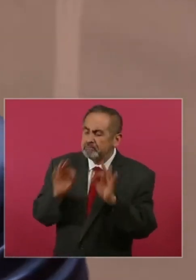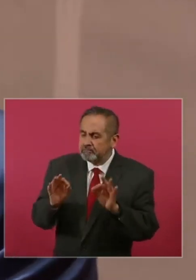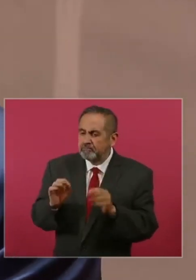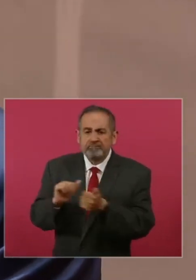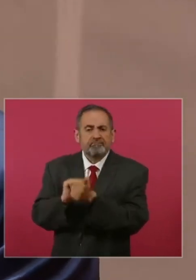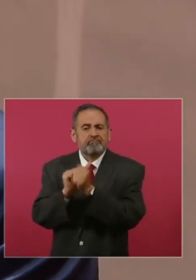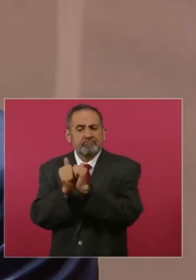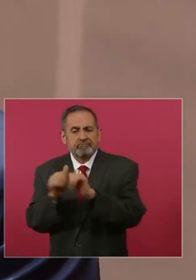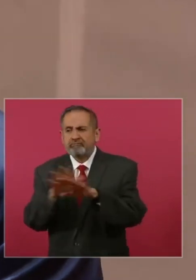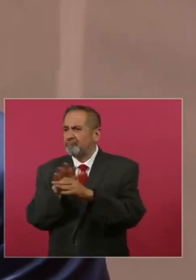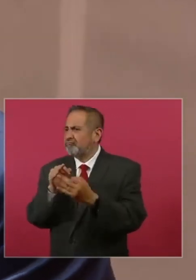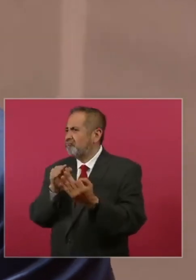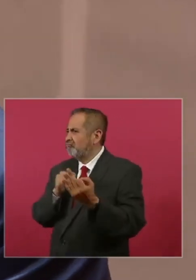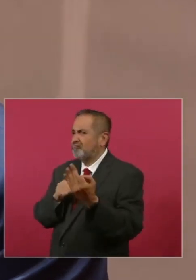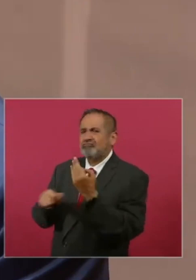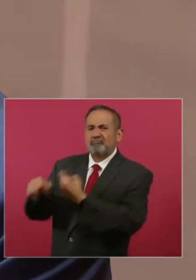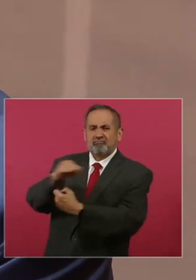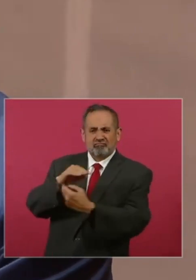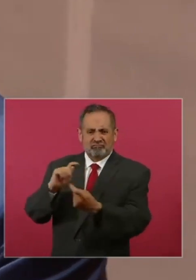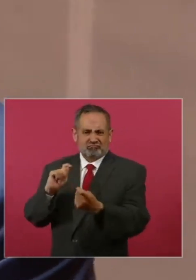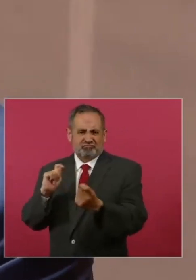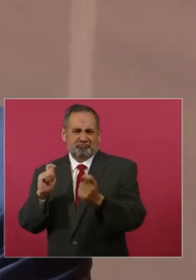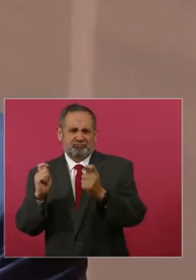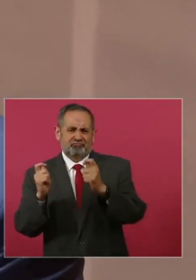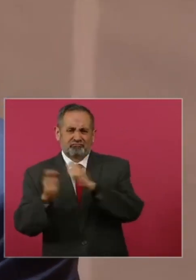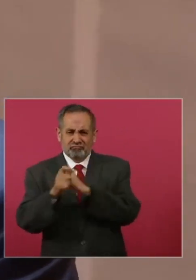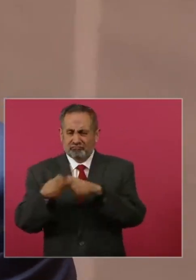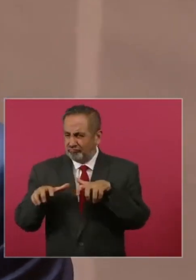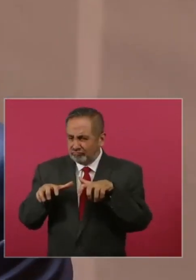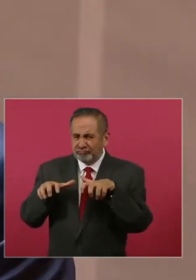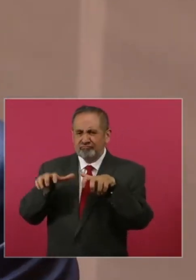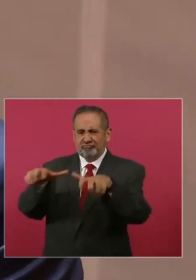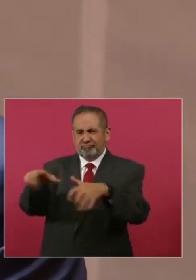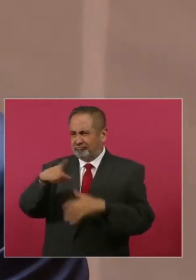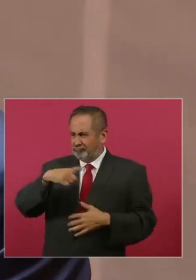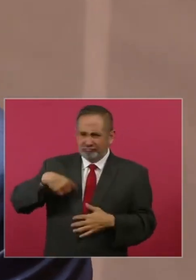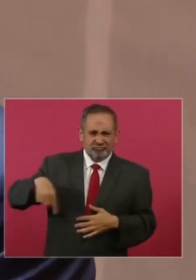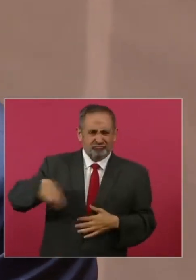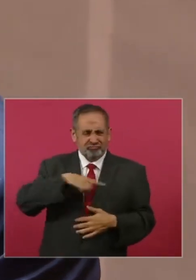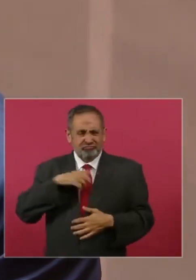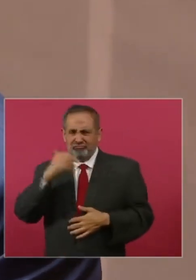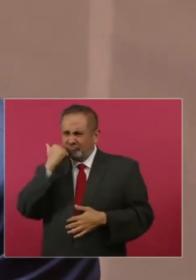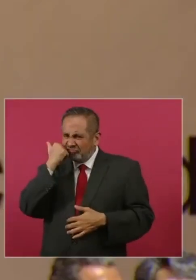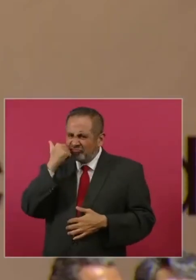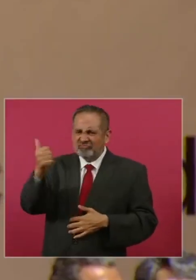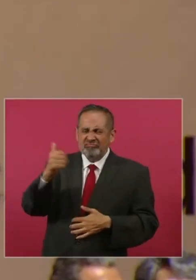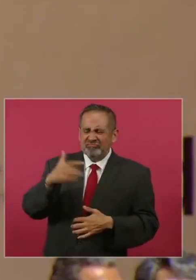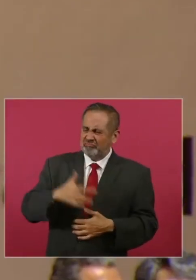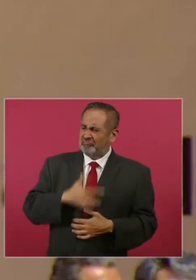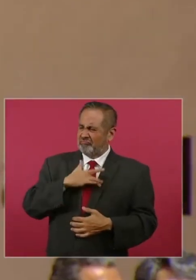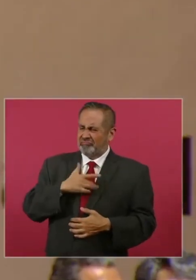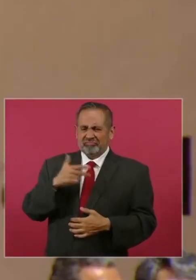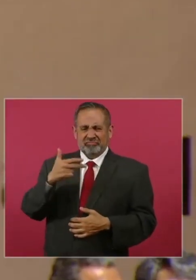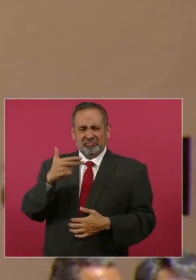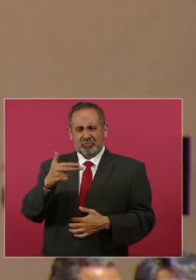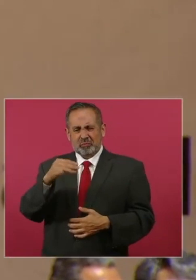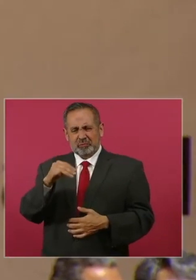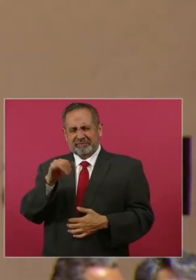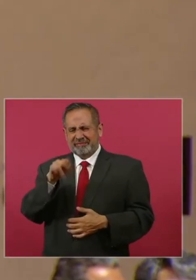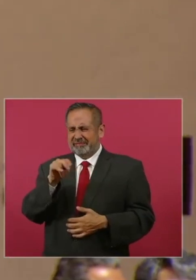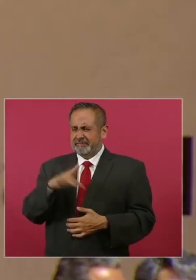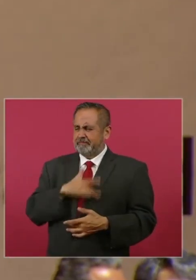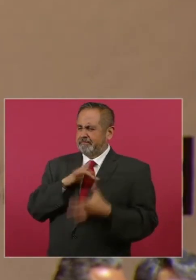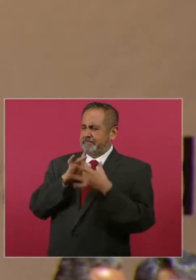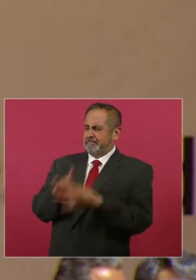poco entre that todos what keeps them from los que seeing. Enarbolamos la bandera del humanismo mexicano, that together, those